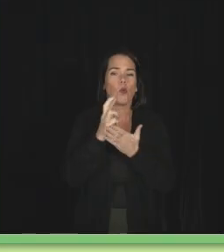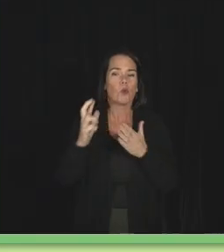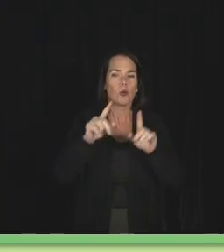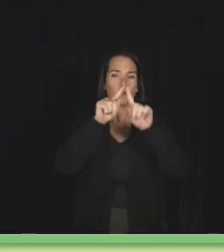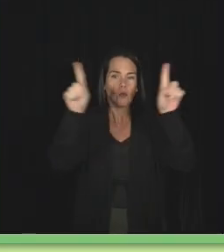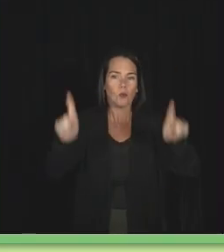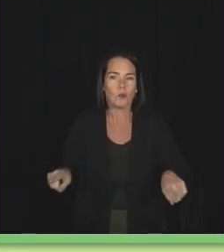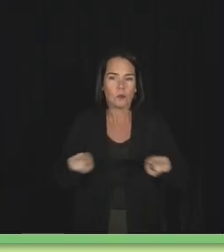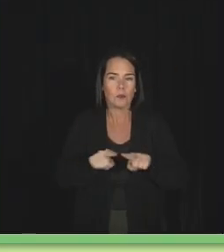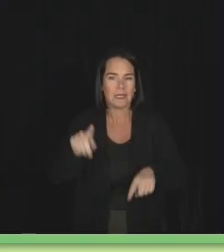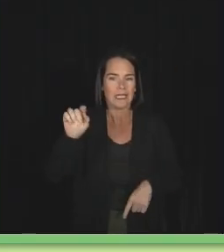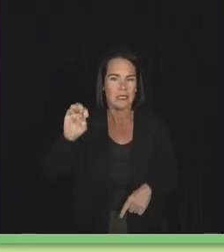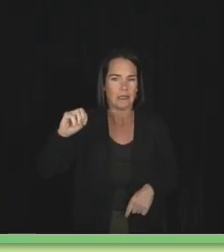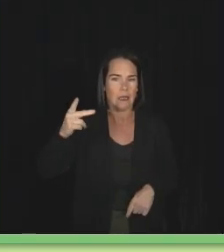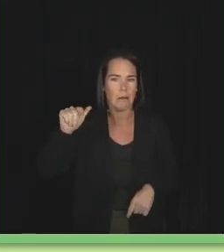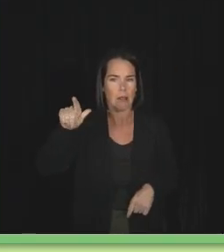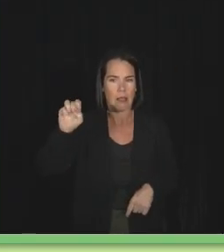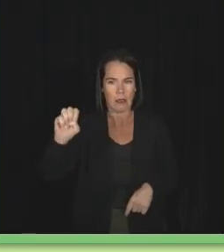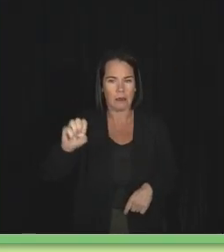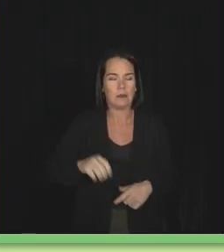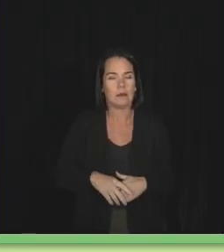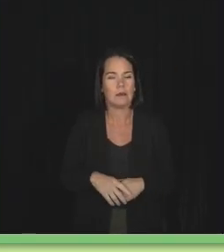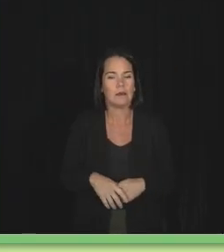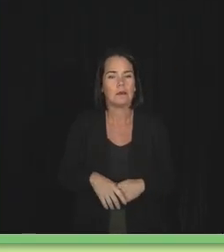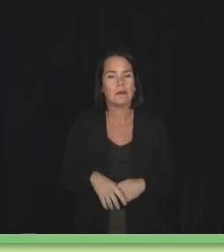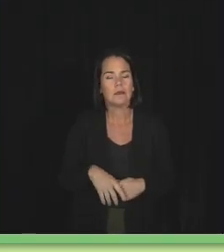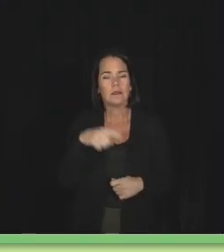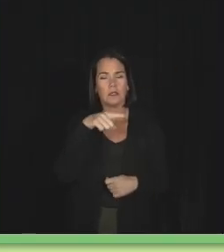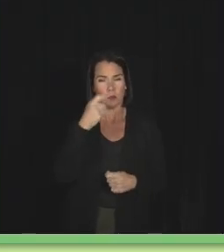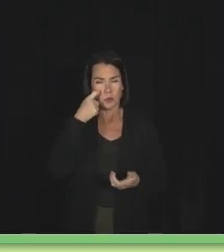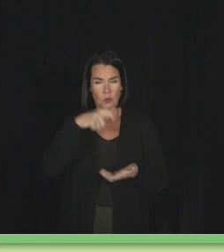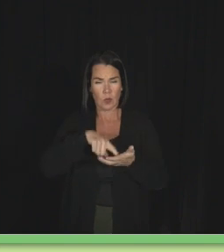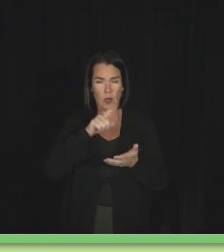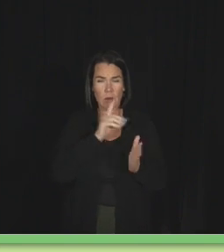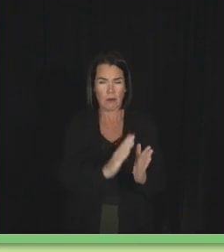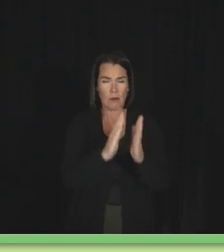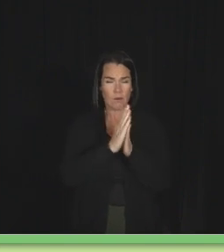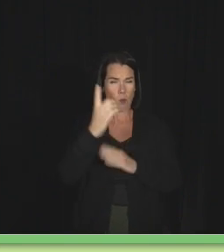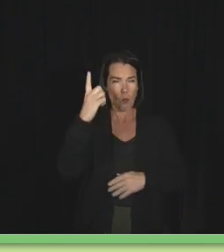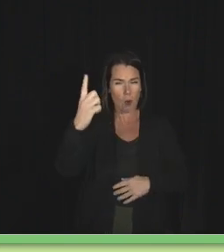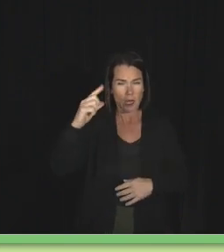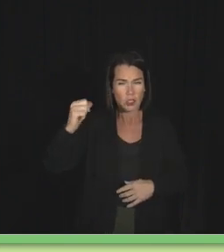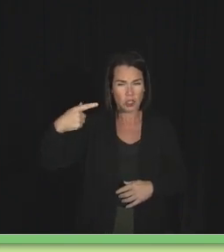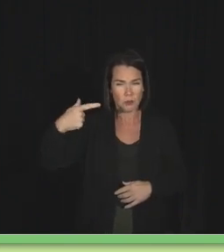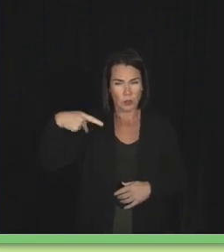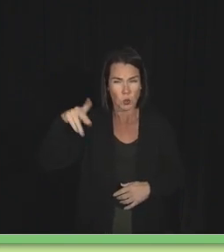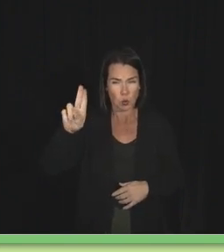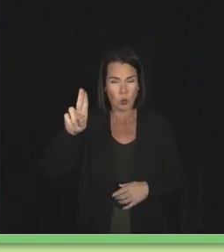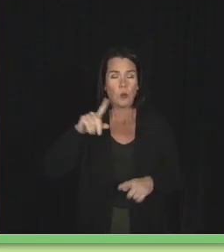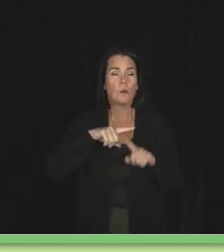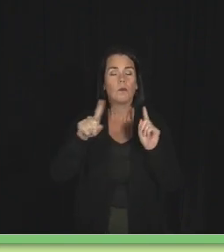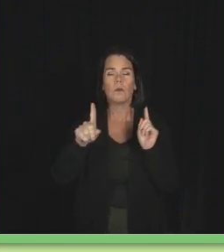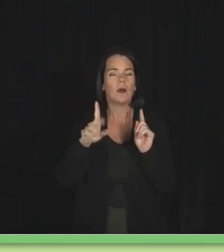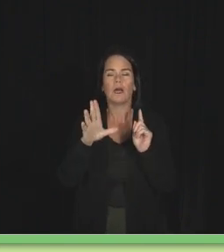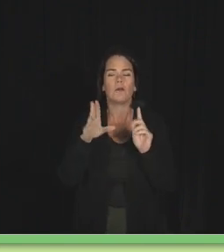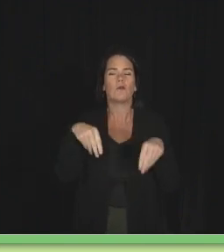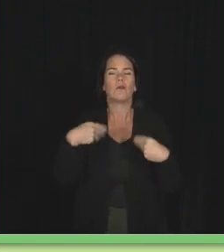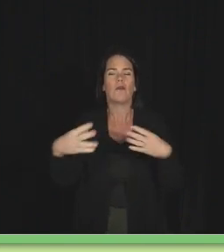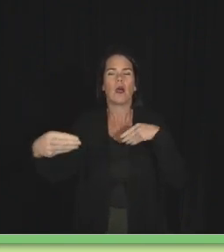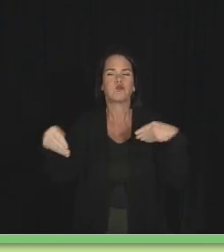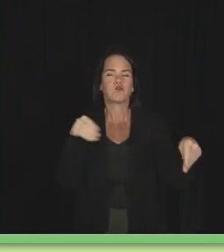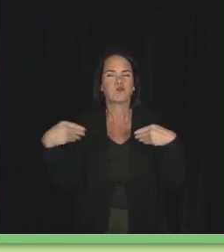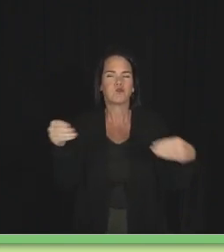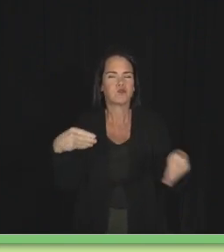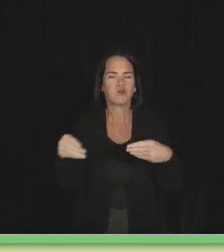As you can see that it's requesting for a single GPU, but it provides flexibility for me